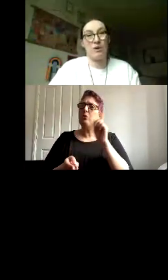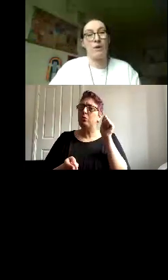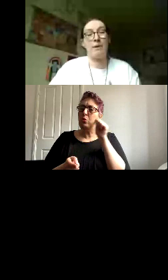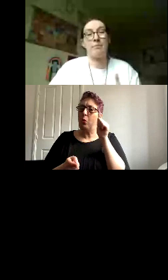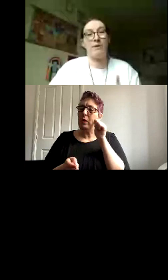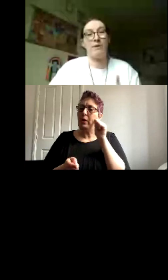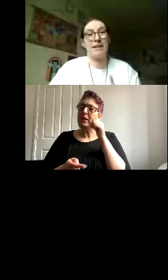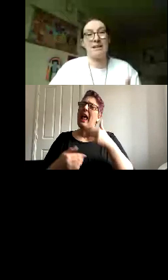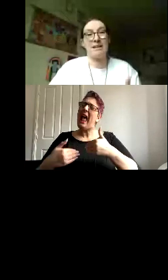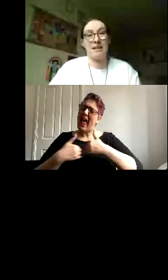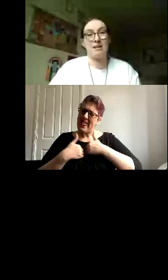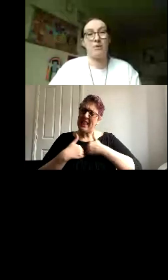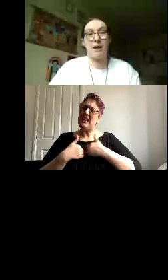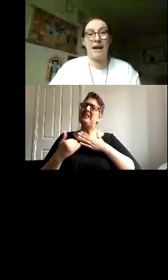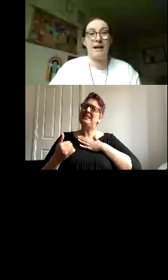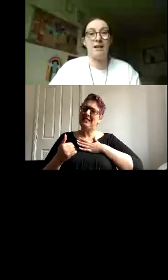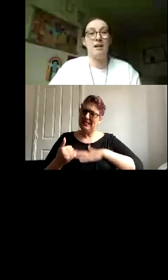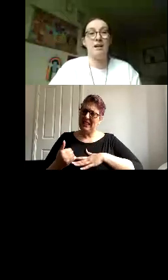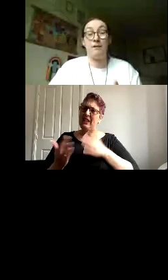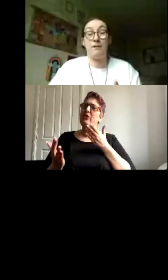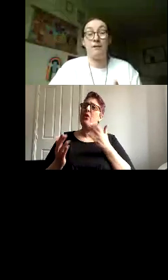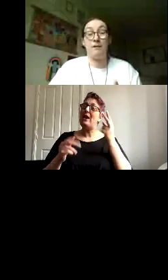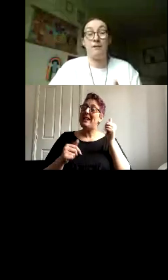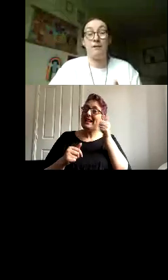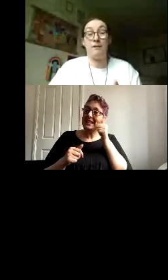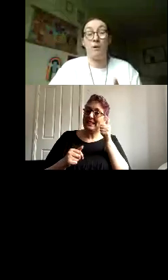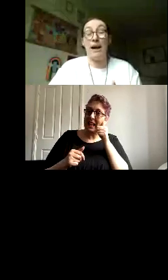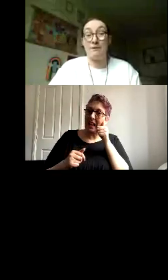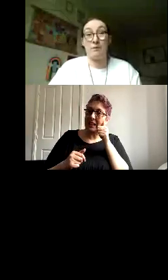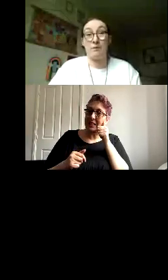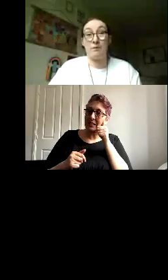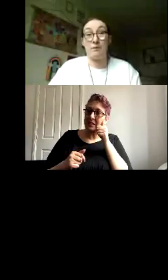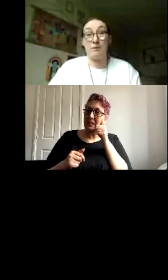essential that we are providing accessible care for every